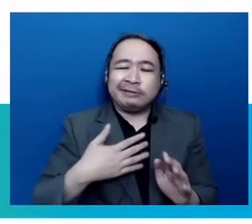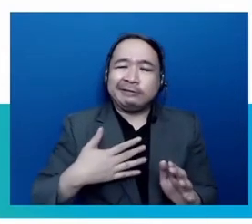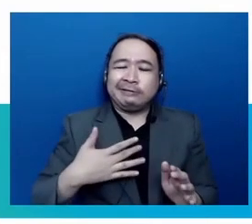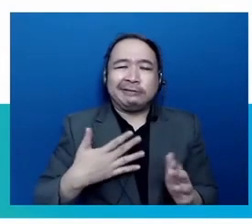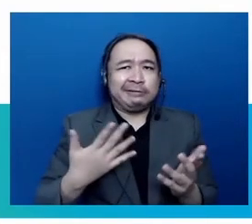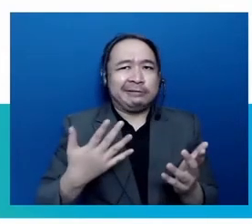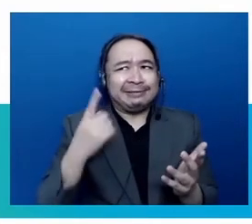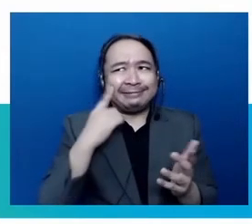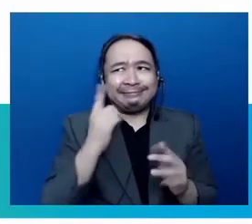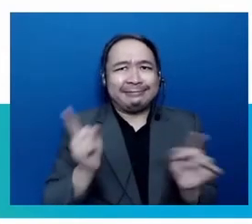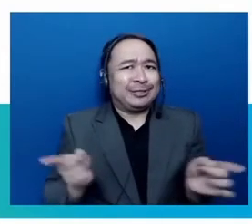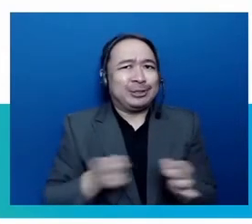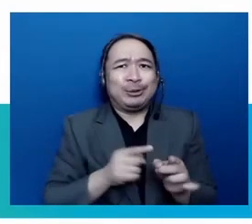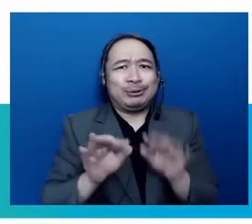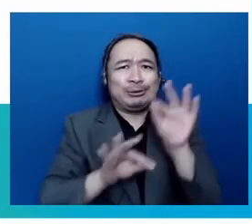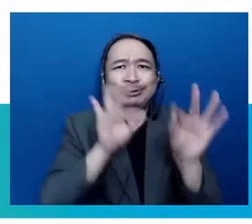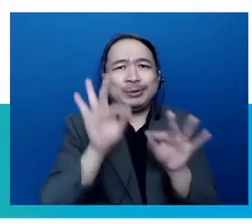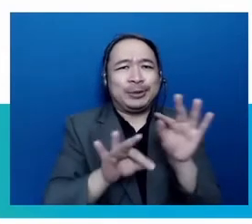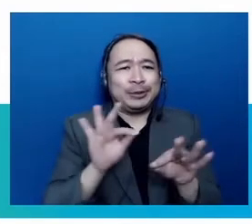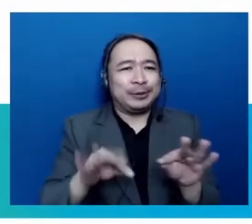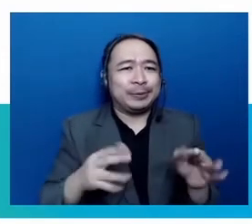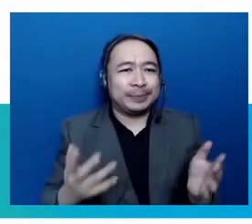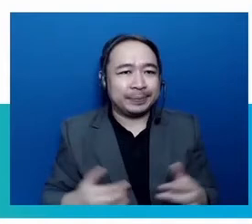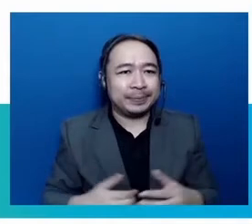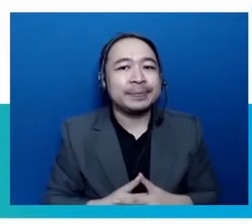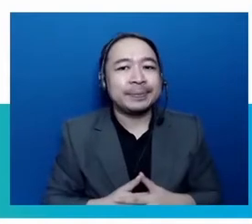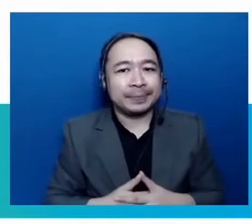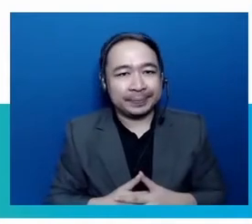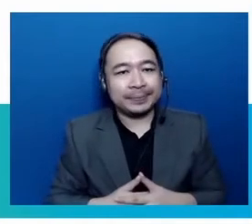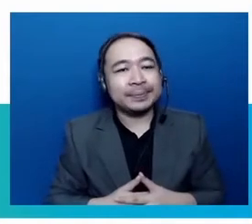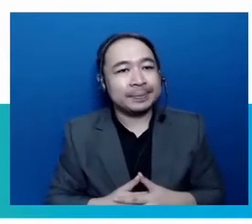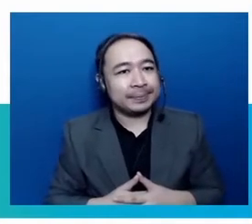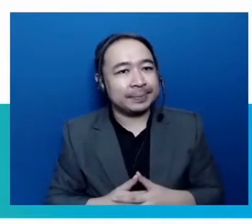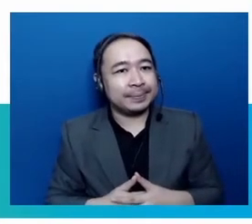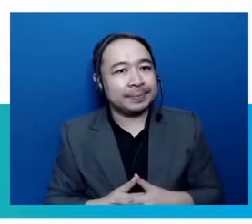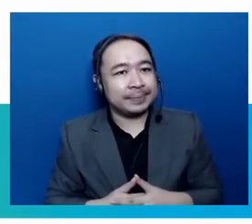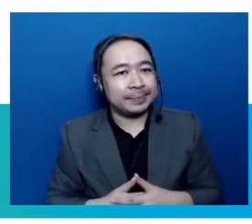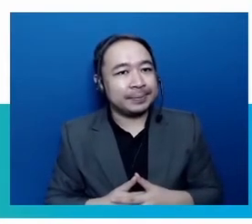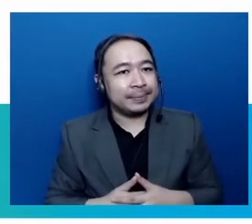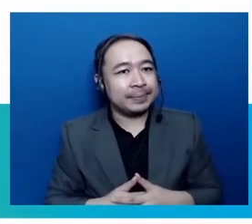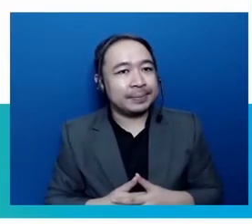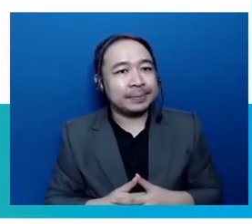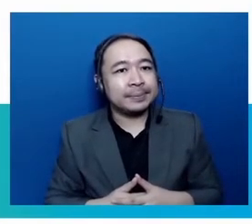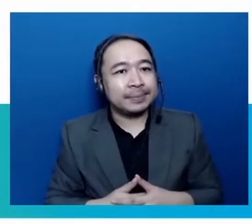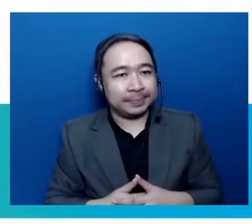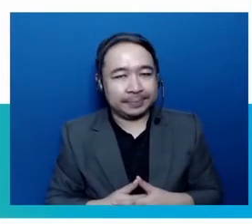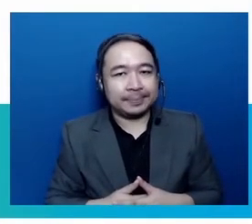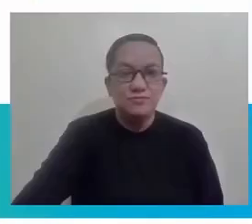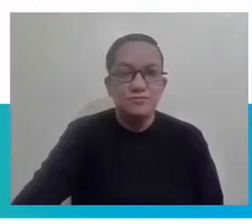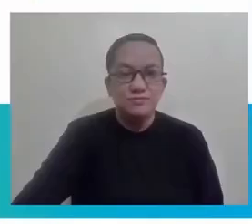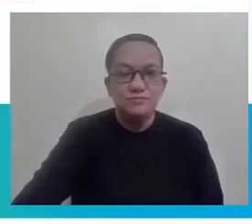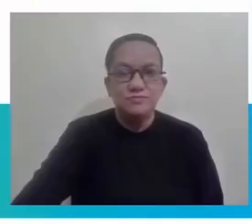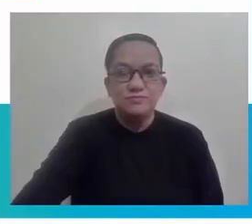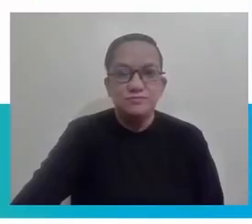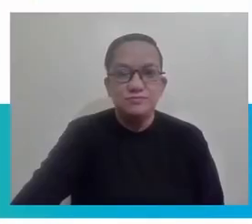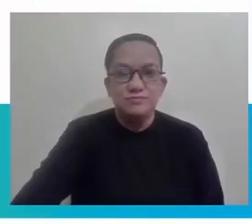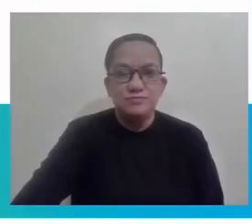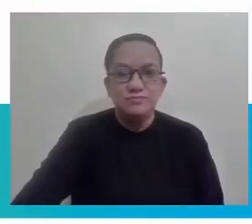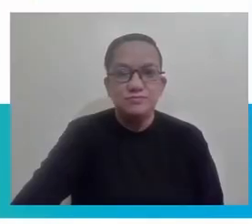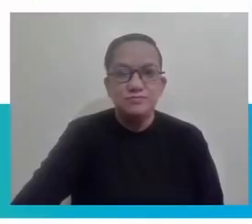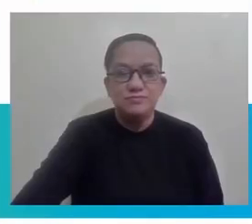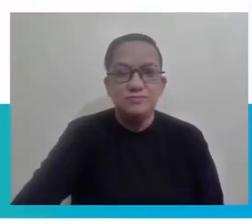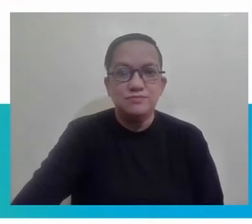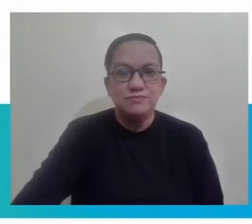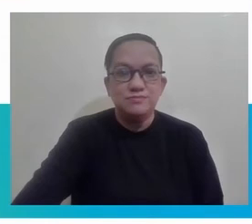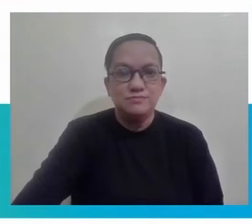very short period of time. So we are now entering into the final section of the event. And I would like